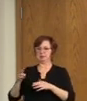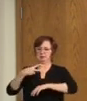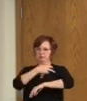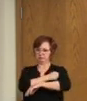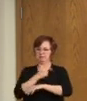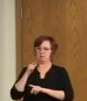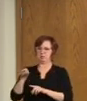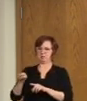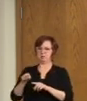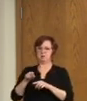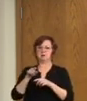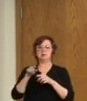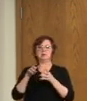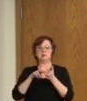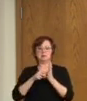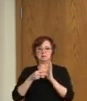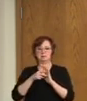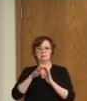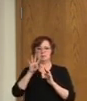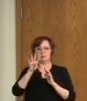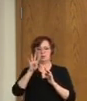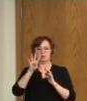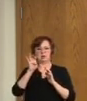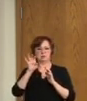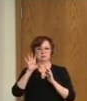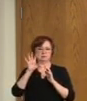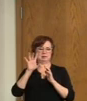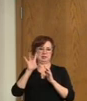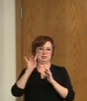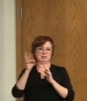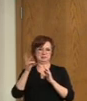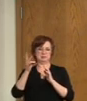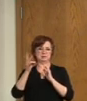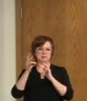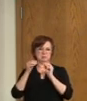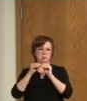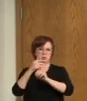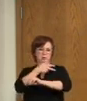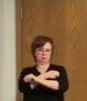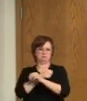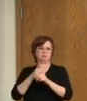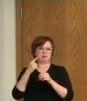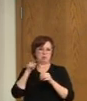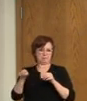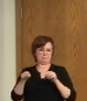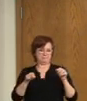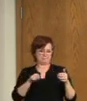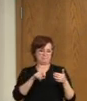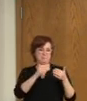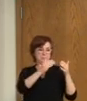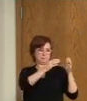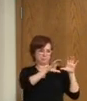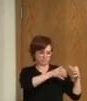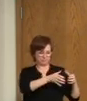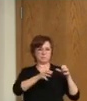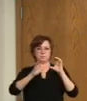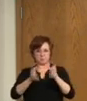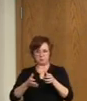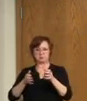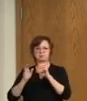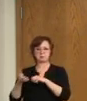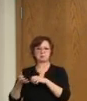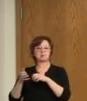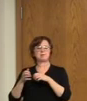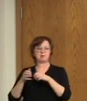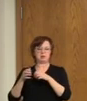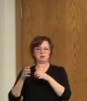healthcare workers to be immunized. The second dose of this vaccine will be administered to the recipients within